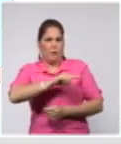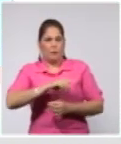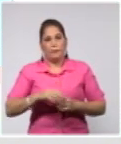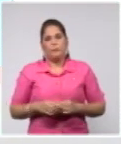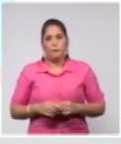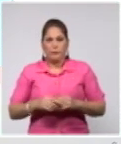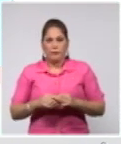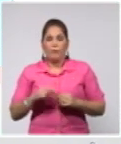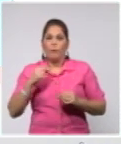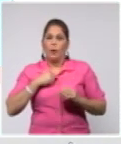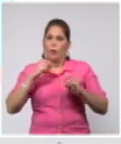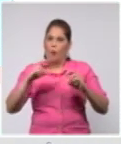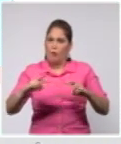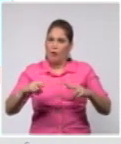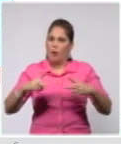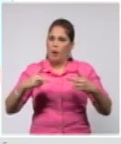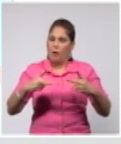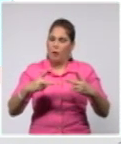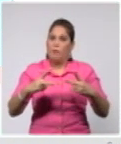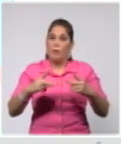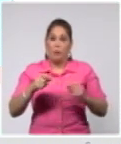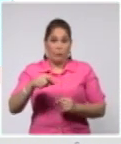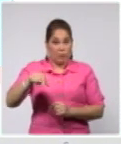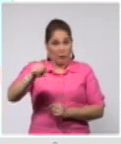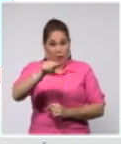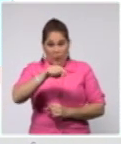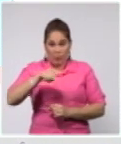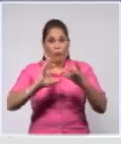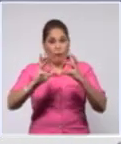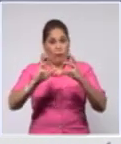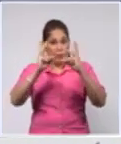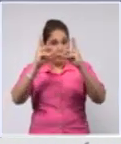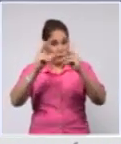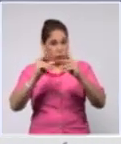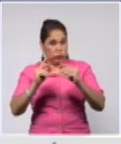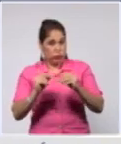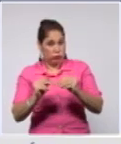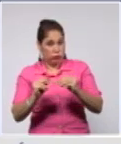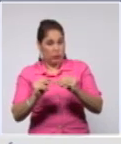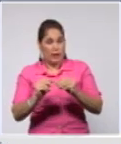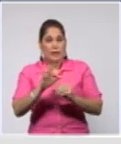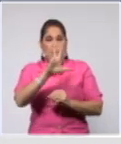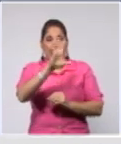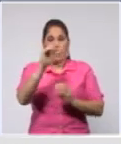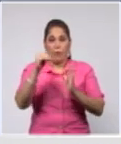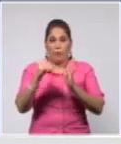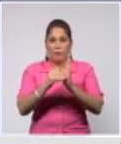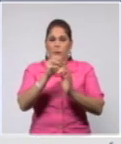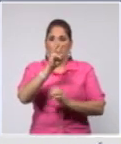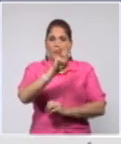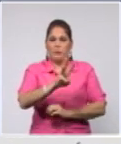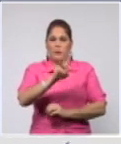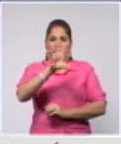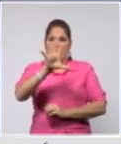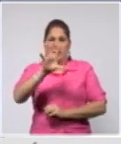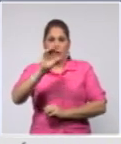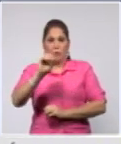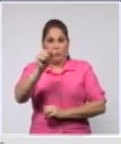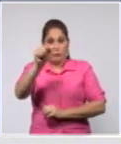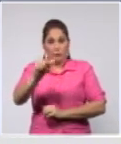100,000 inhabitants over the last 15 days. To summarize, of the